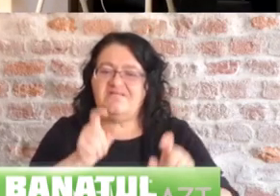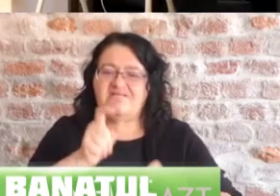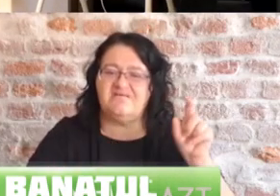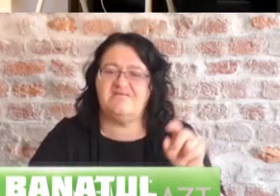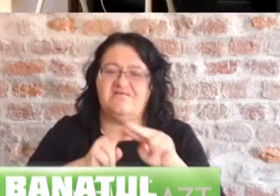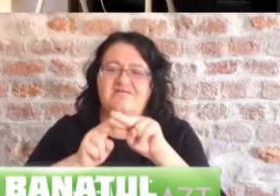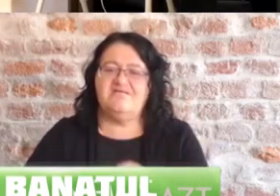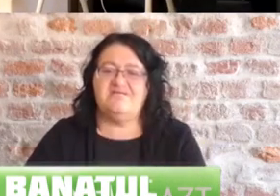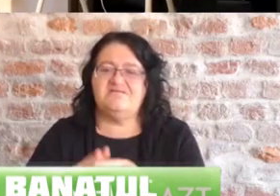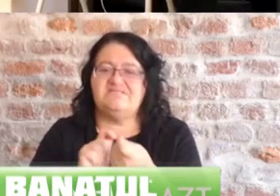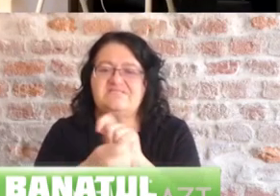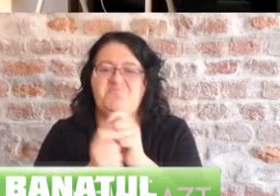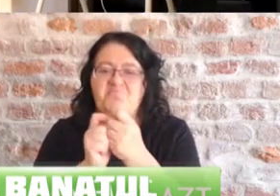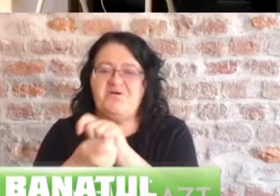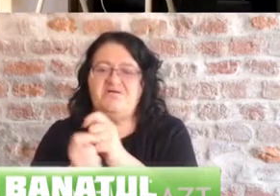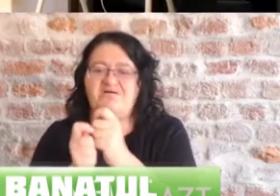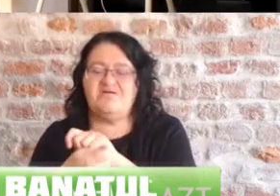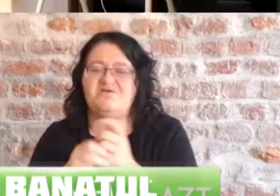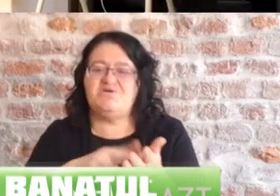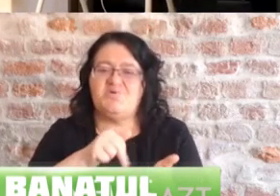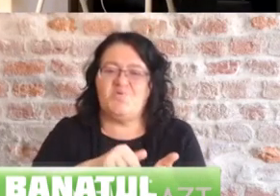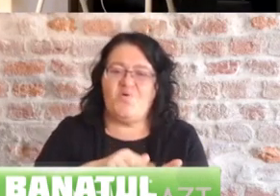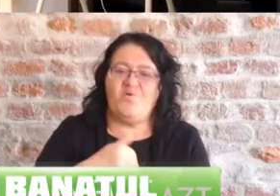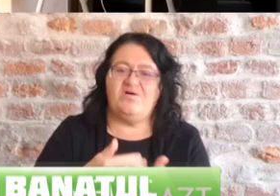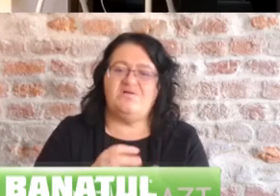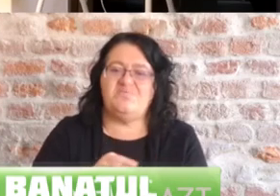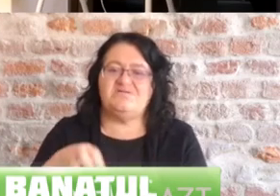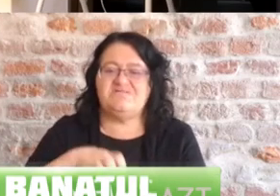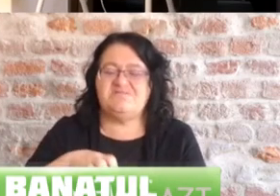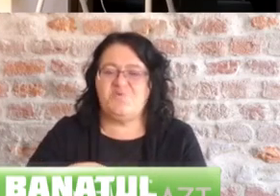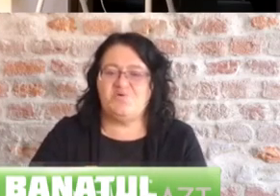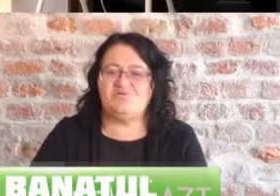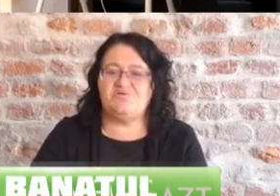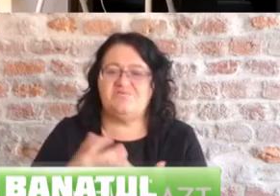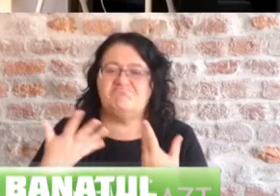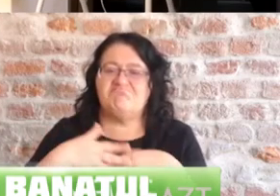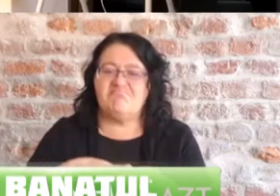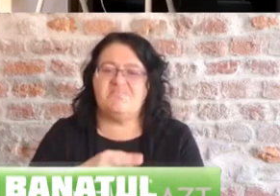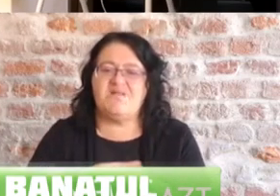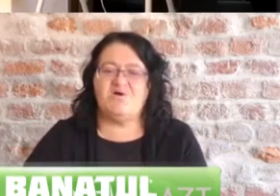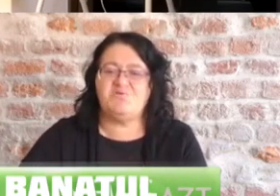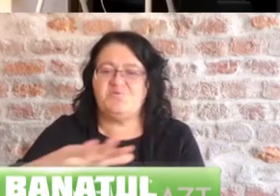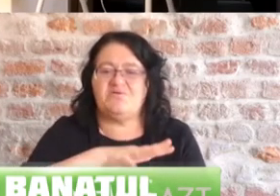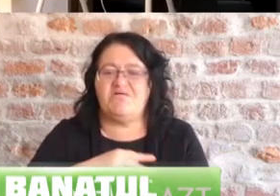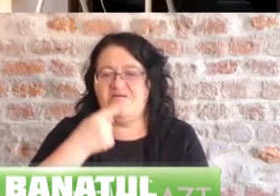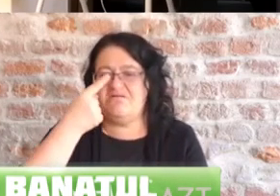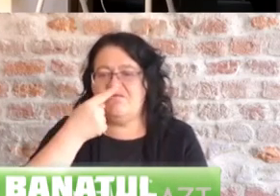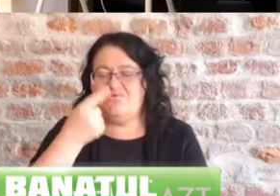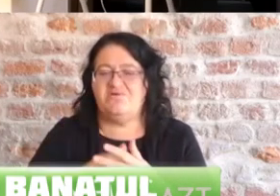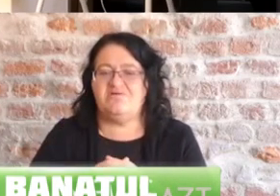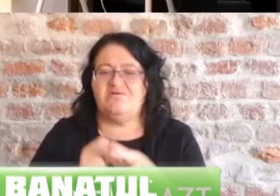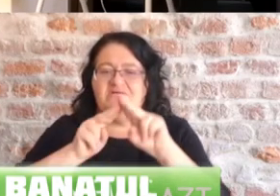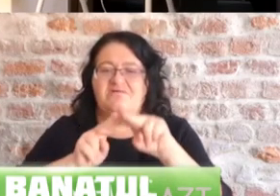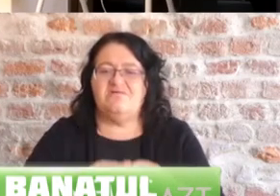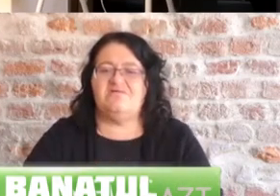Notwithstanding the challenges posed by the current utilization of this space, the infusion of nature into the urban setting